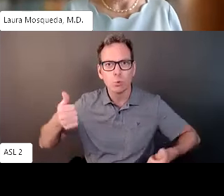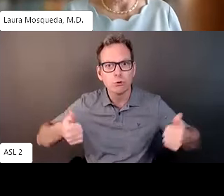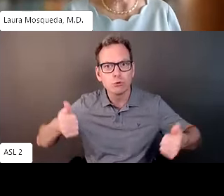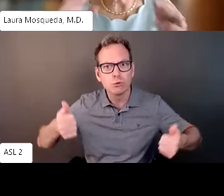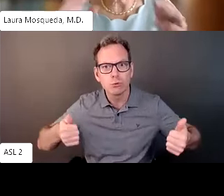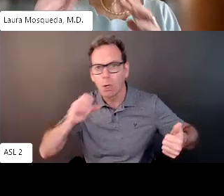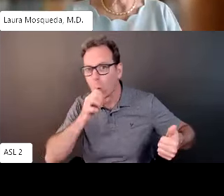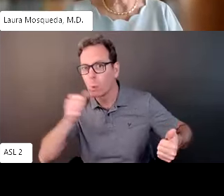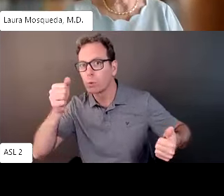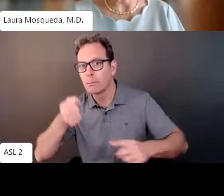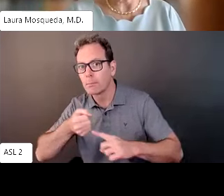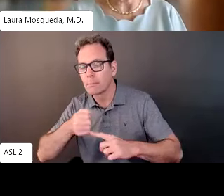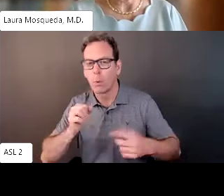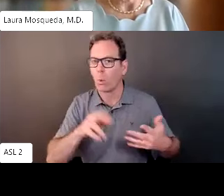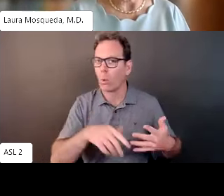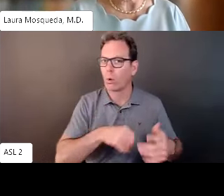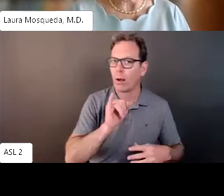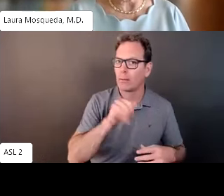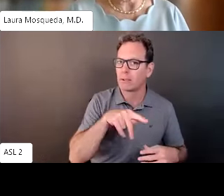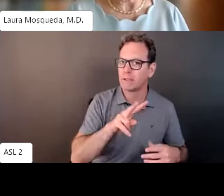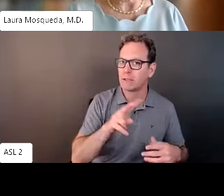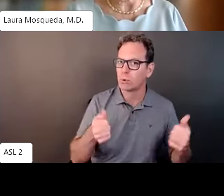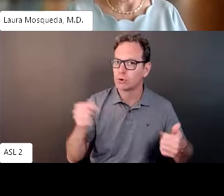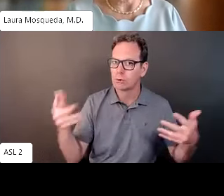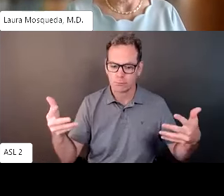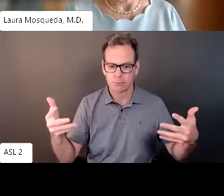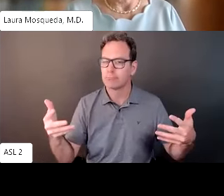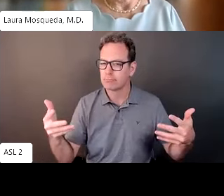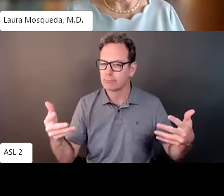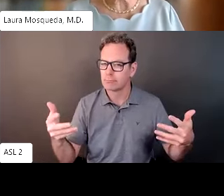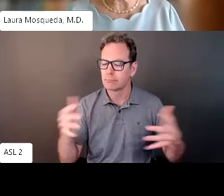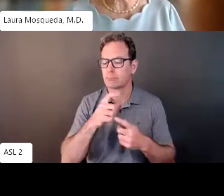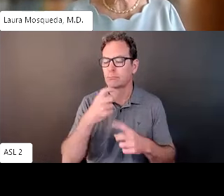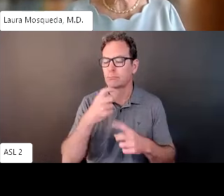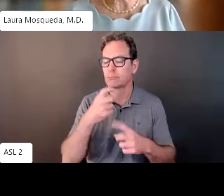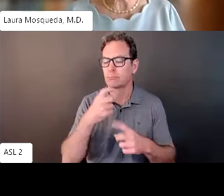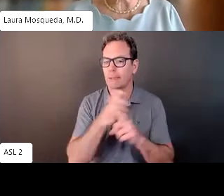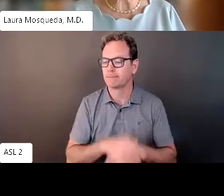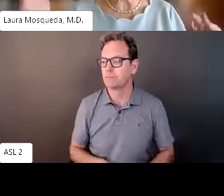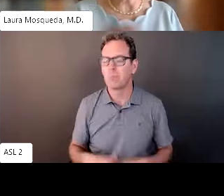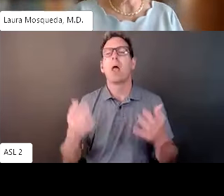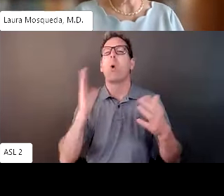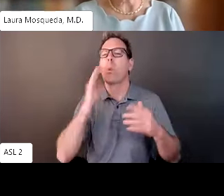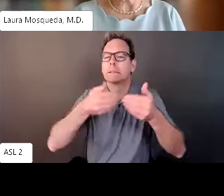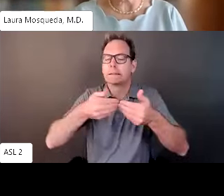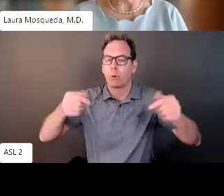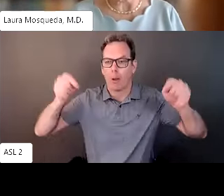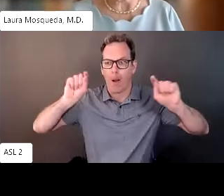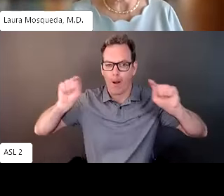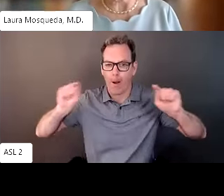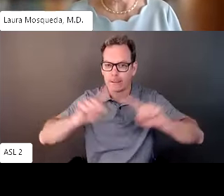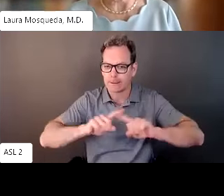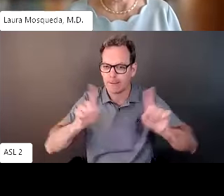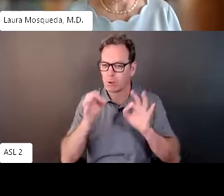exist that are different types of themes in IPV and aging. One is, if you've experienced intimate